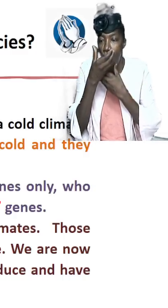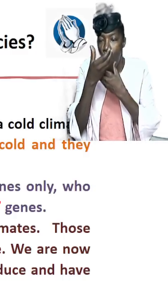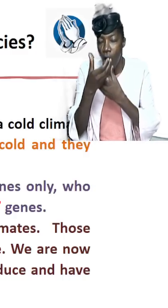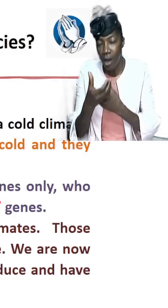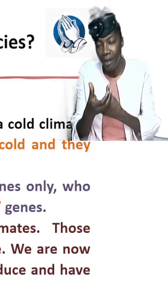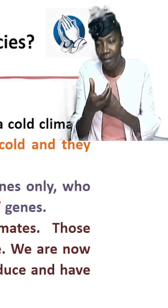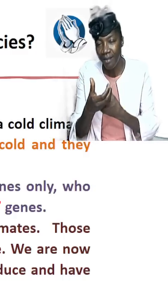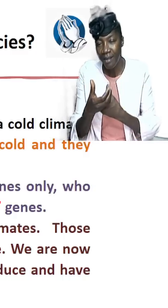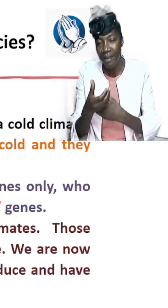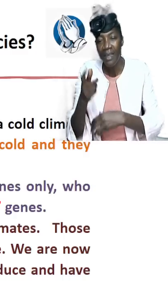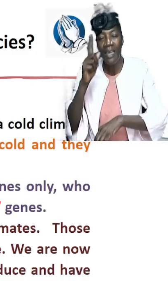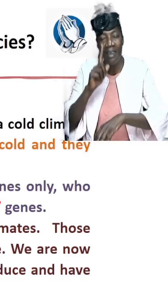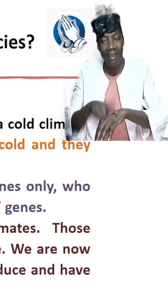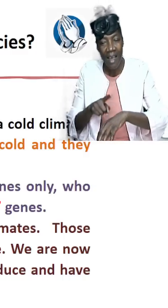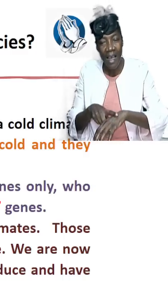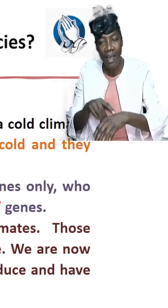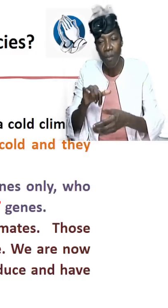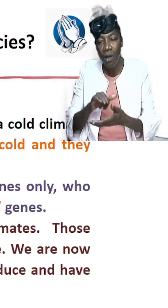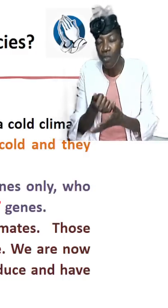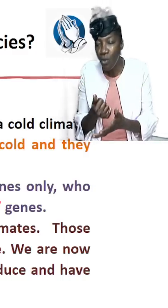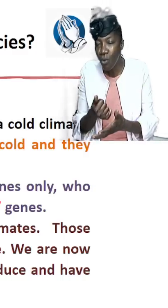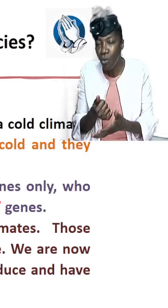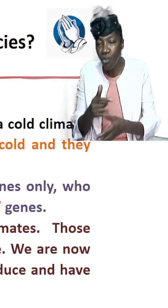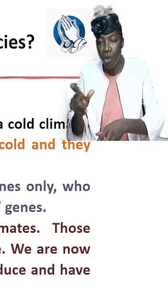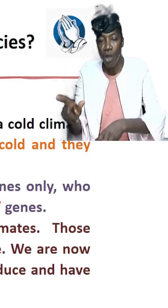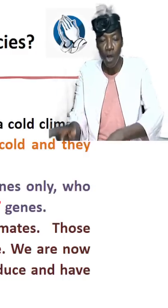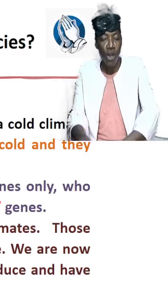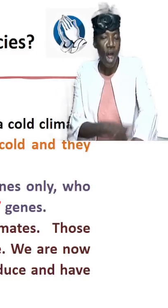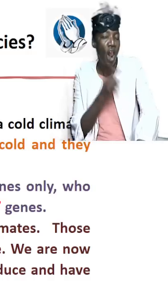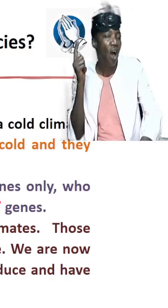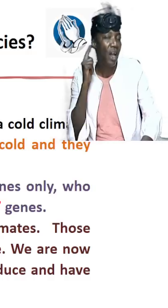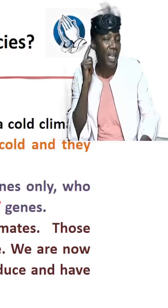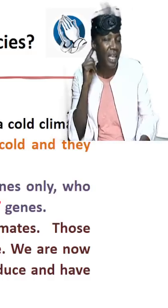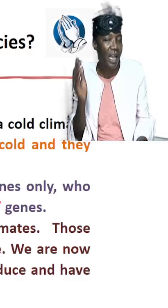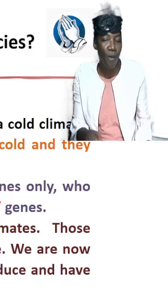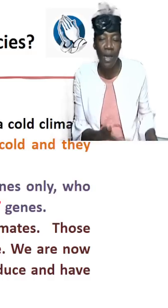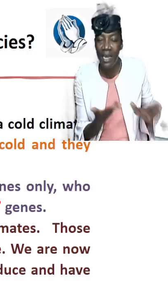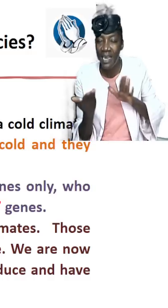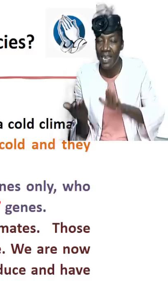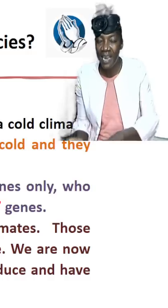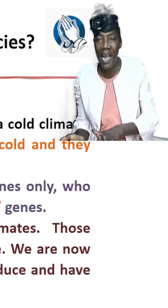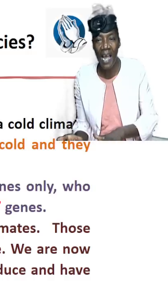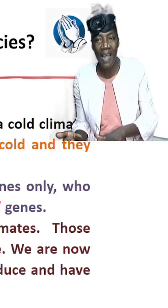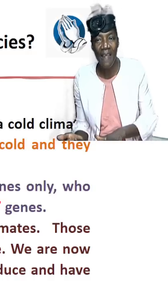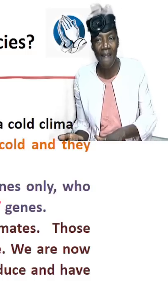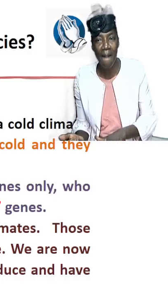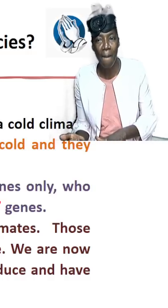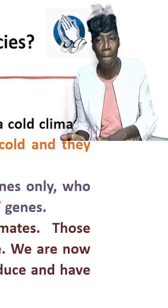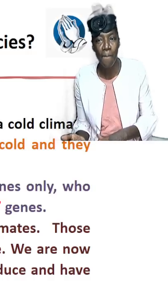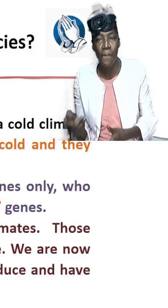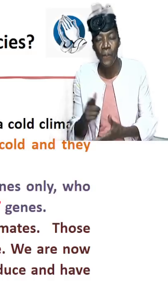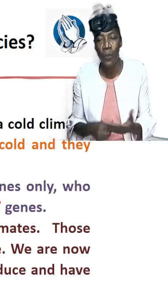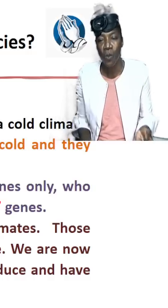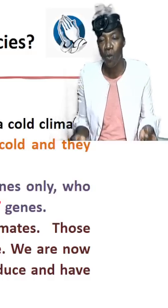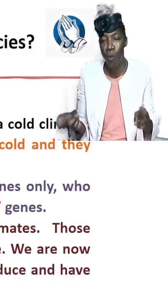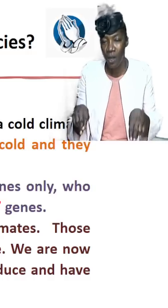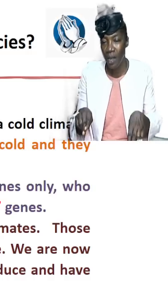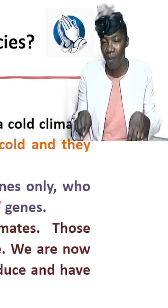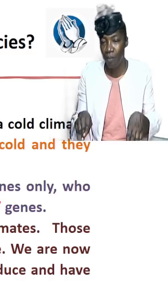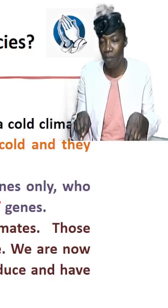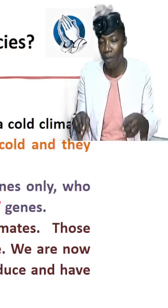And guess what? Those with the long hair who can't survive, they are going to die out. So guess what is happening now? We are